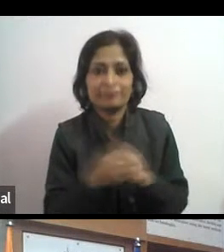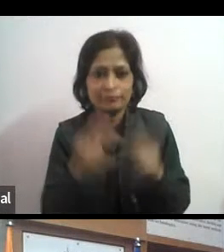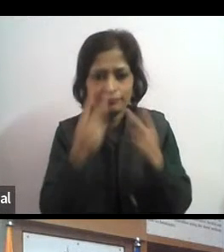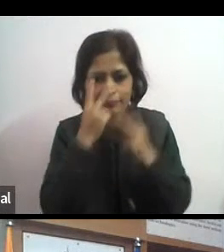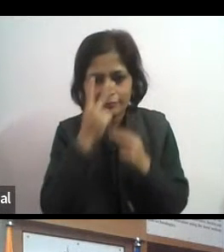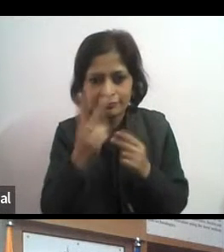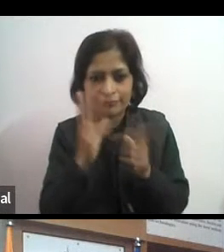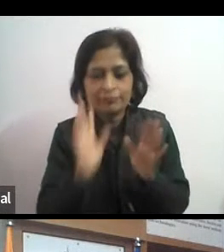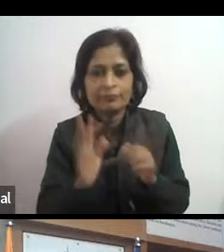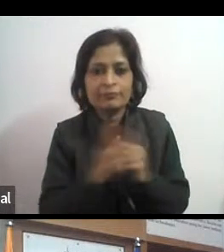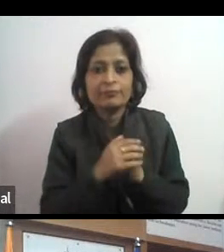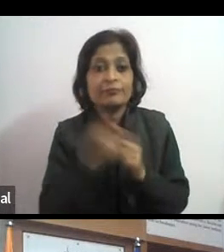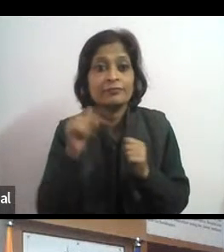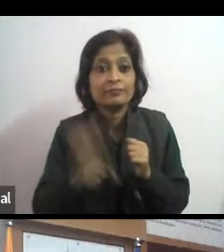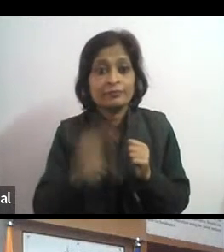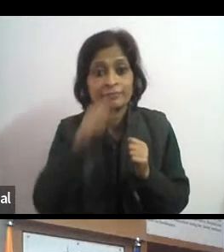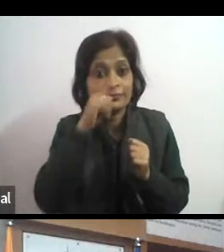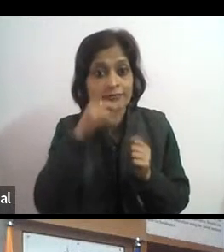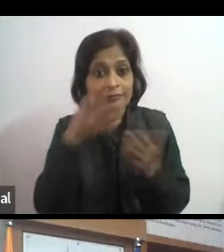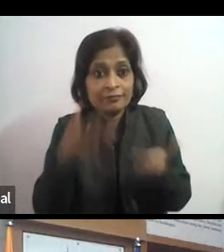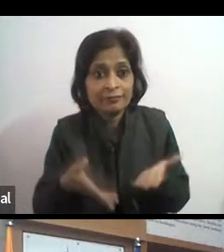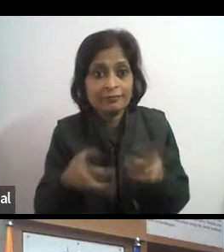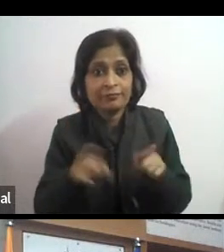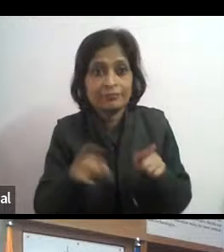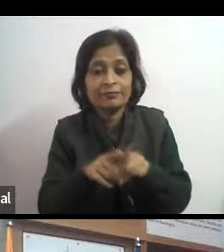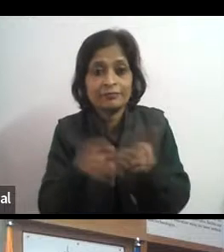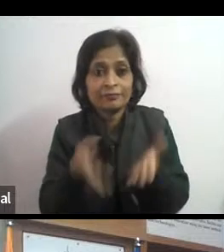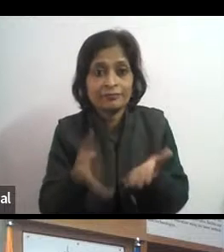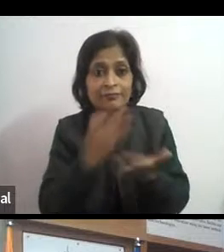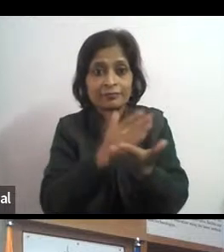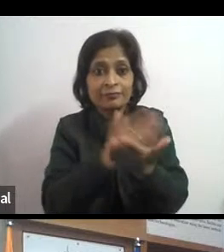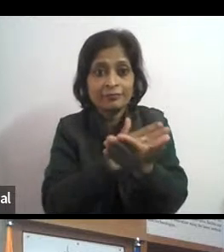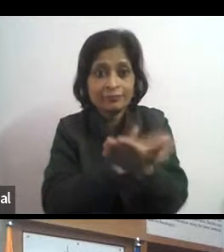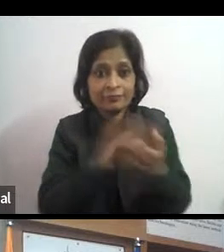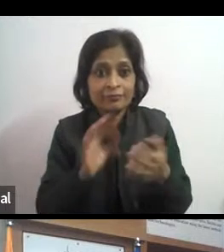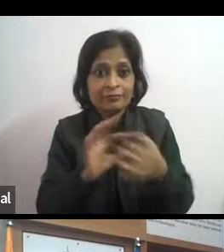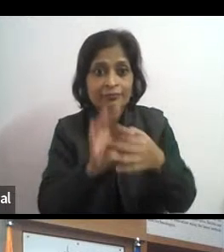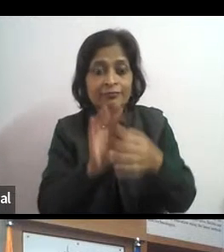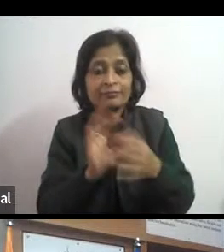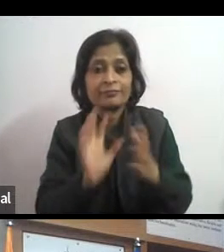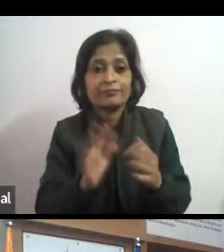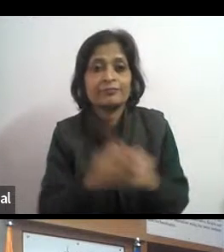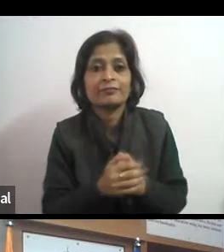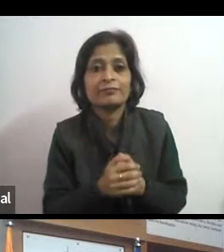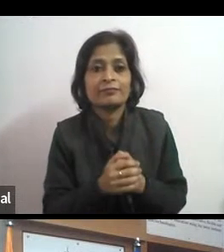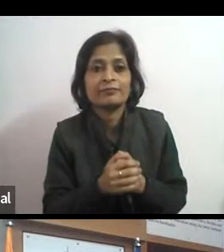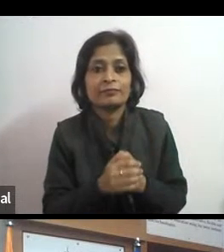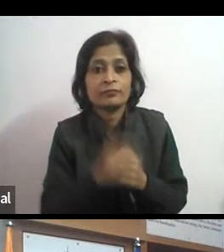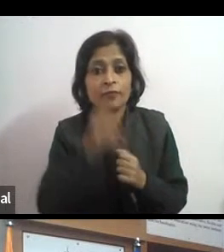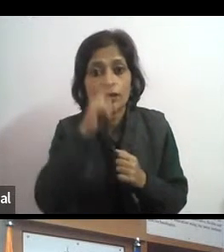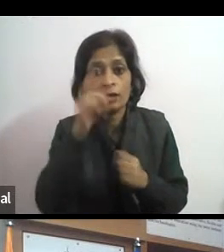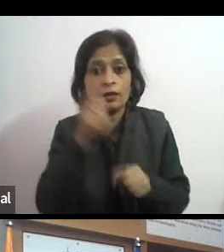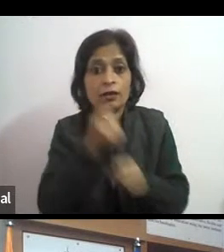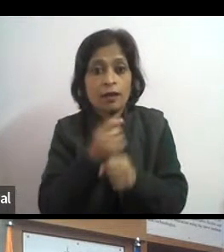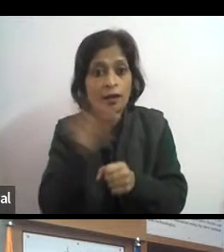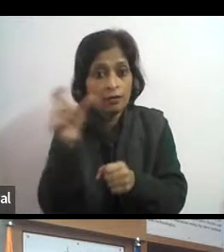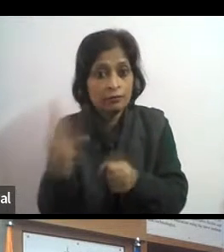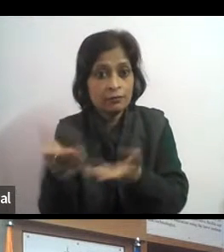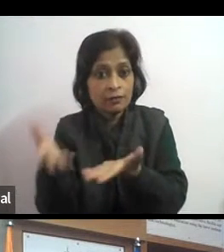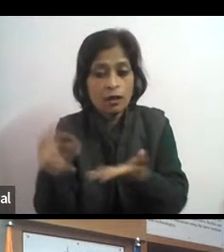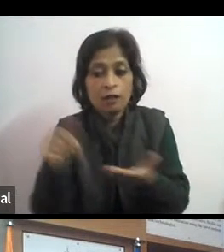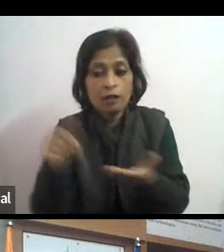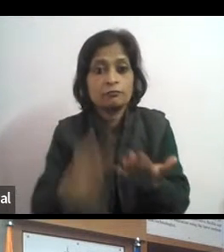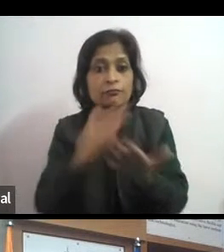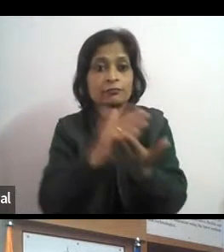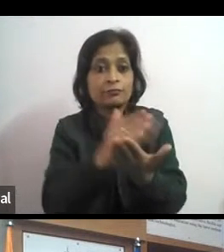It has been a great pleasure to be here and honor to be here on this platform. Honorable chief guest of today's